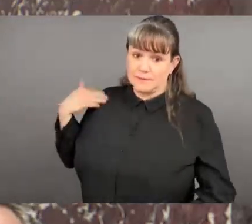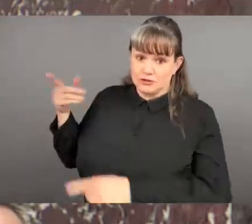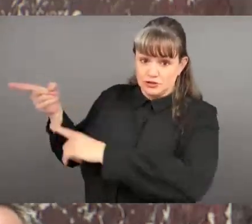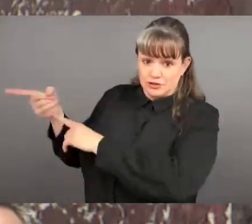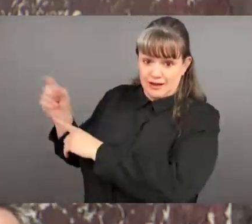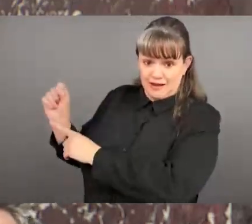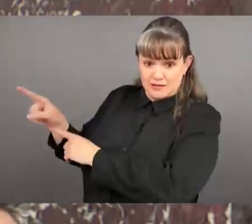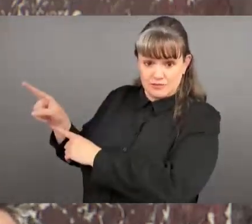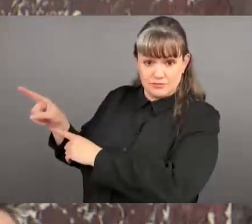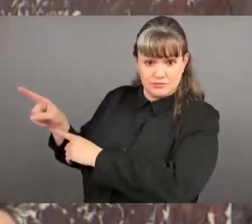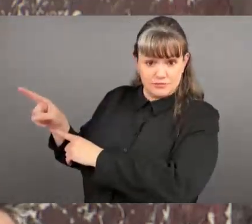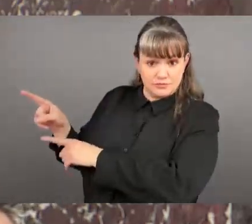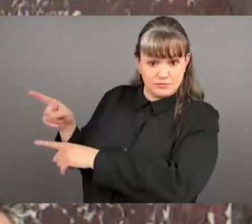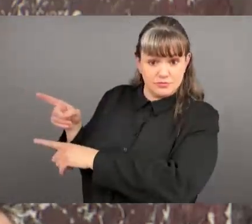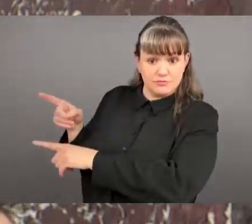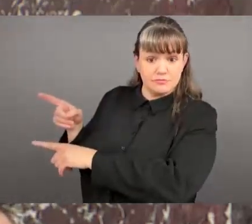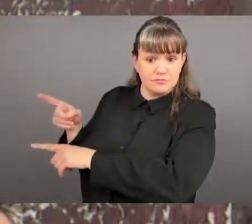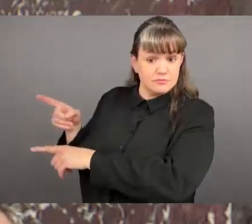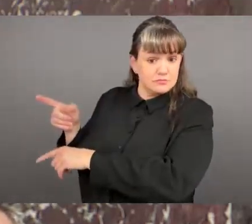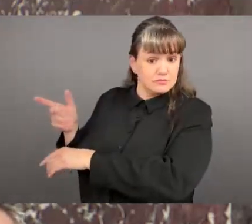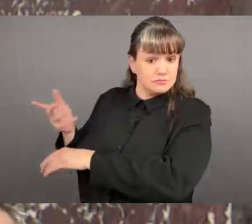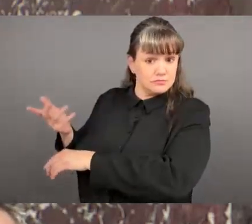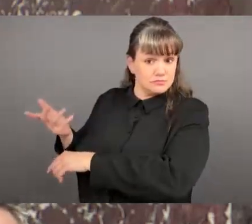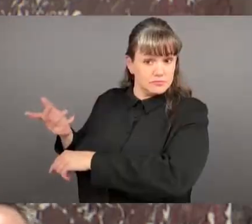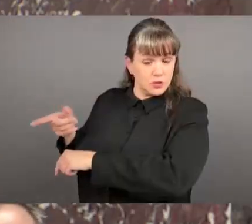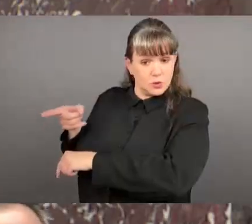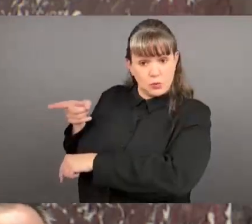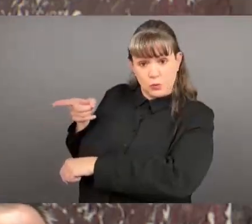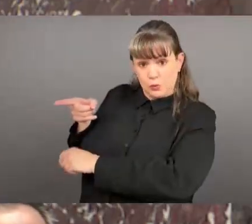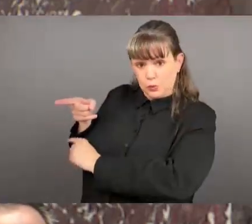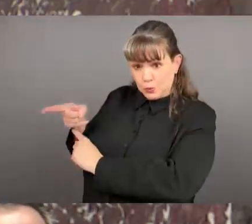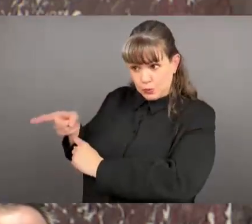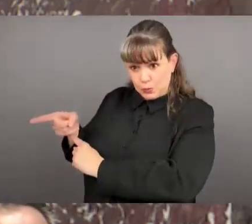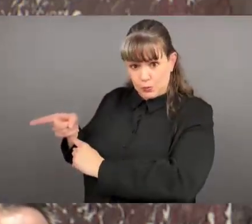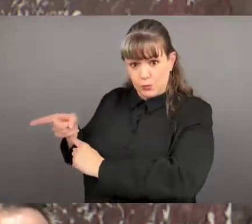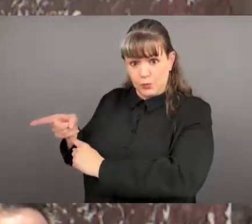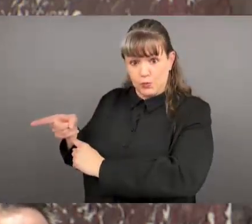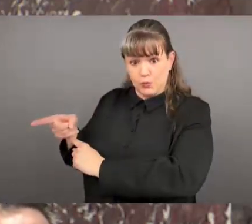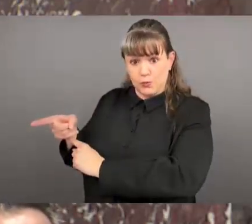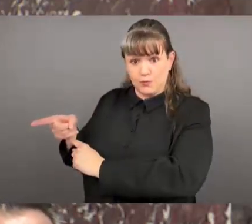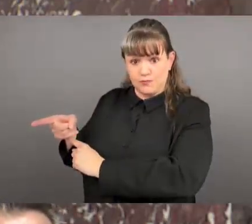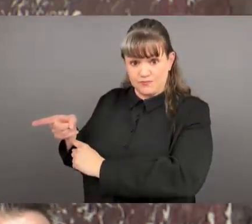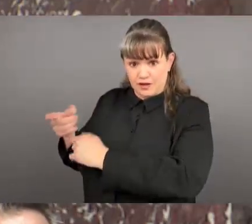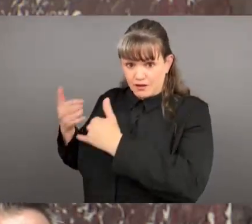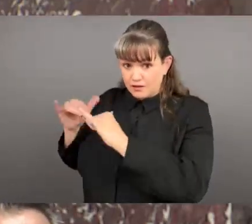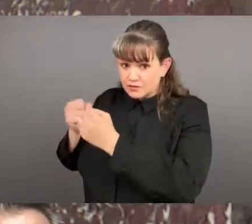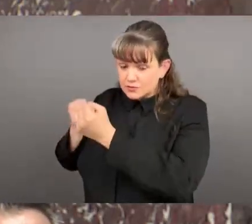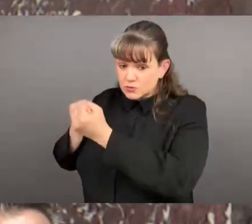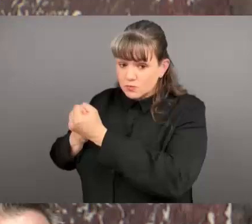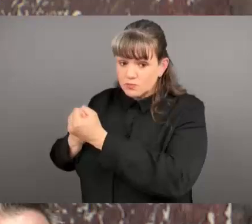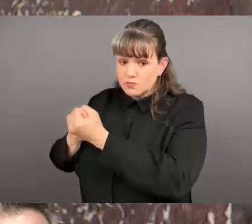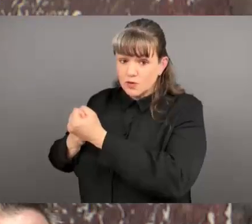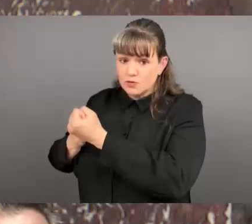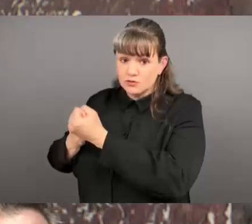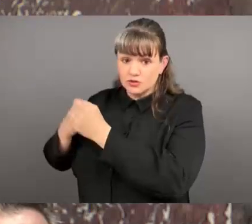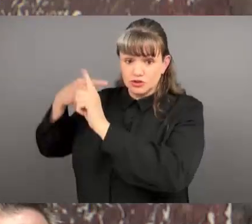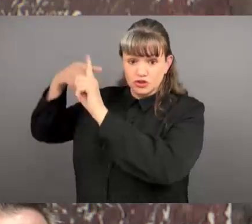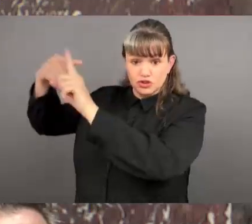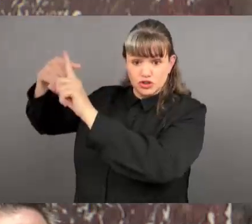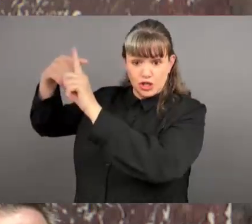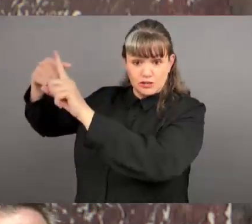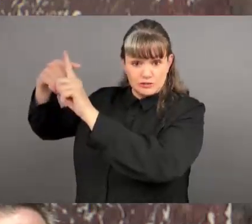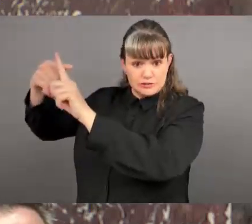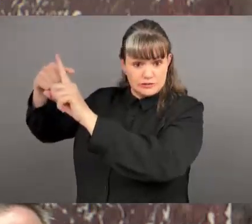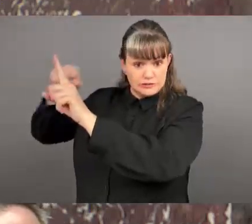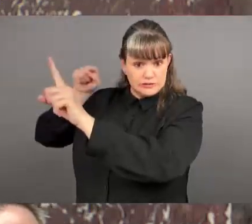targets, the targets that people are paying for right now, the targets that Stratas are paying for right now to equip their units